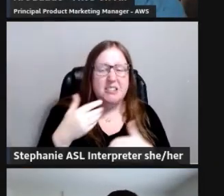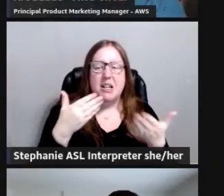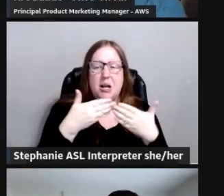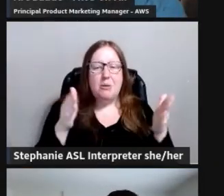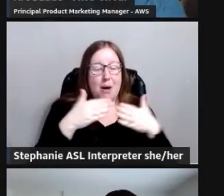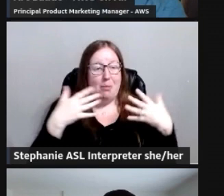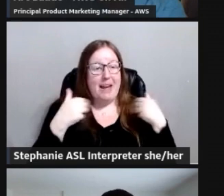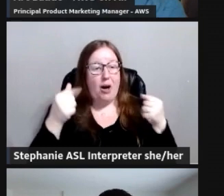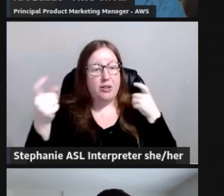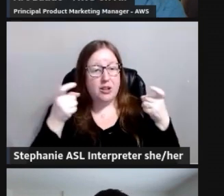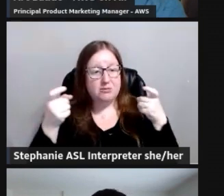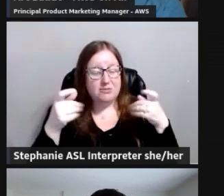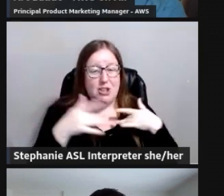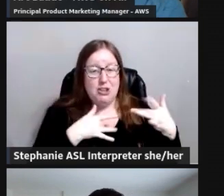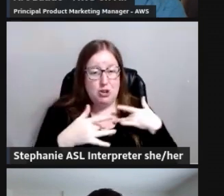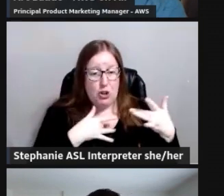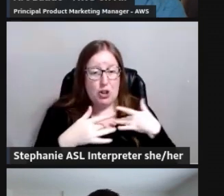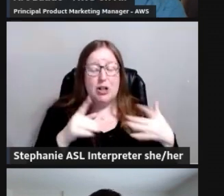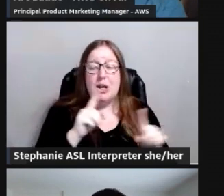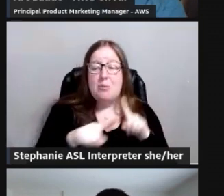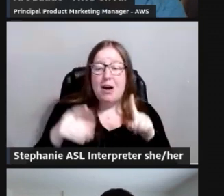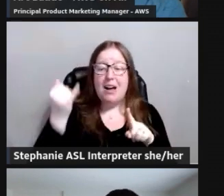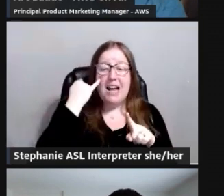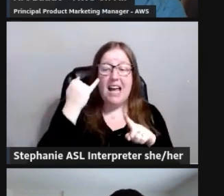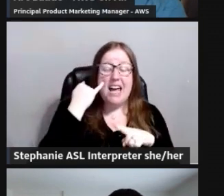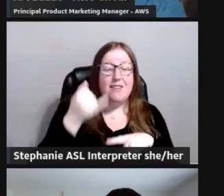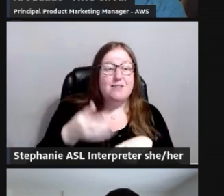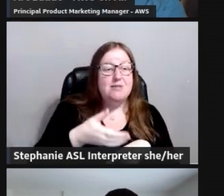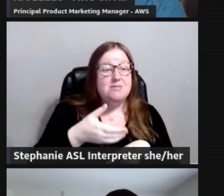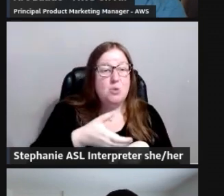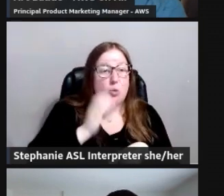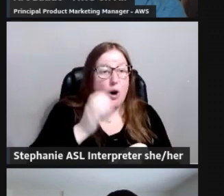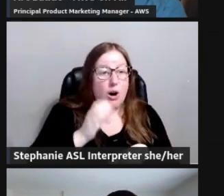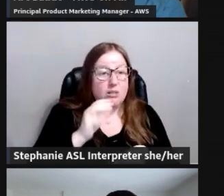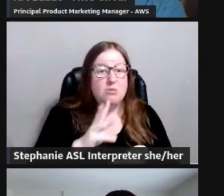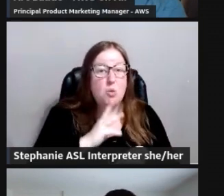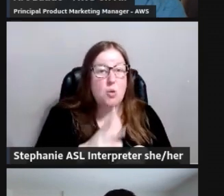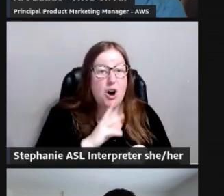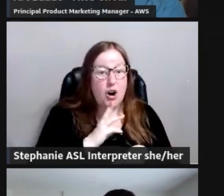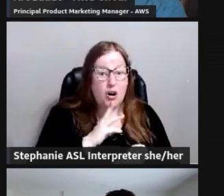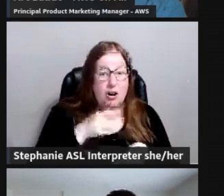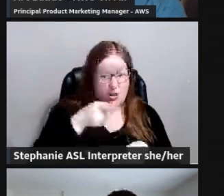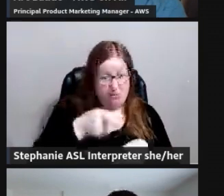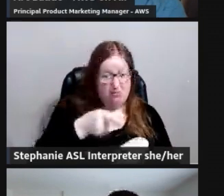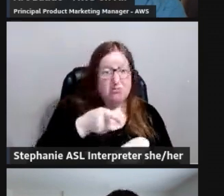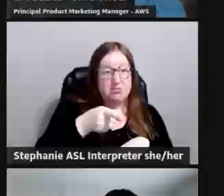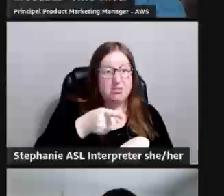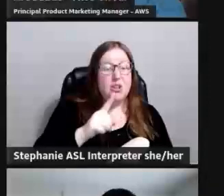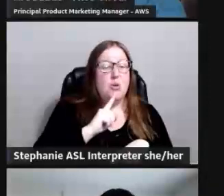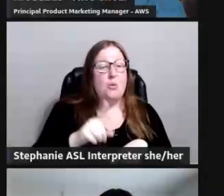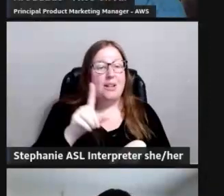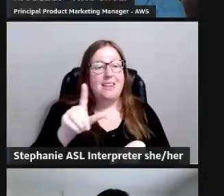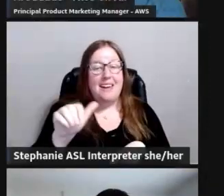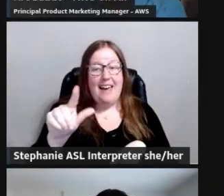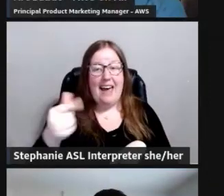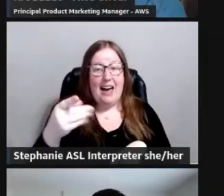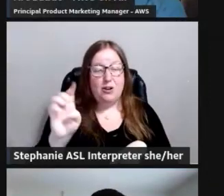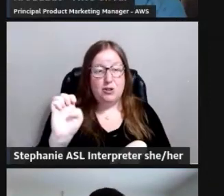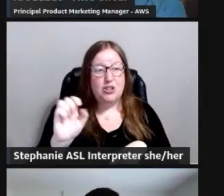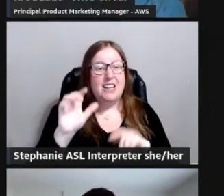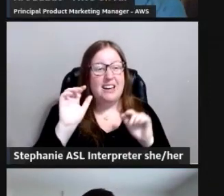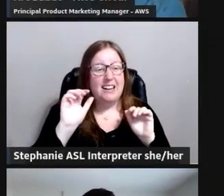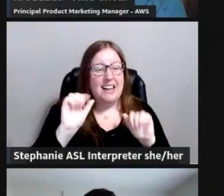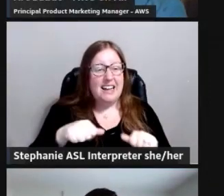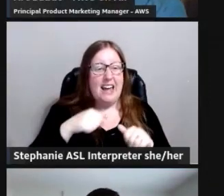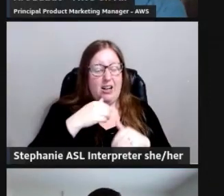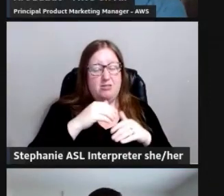you're a manufacturing plant or a drinking water facility, and this is your source water, having lake algae could upset your